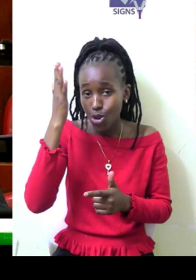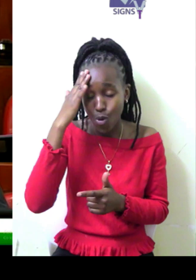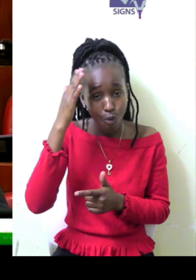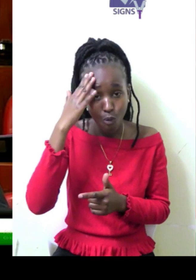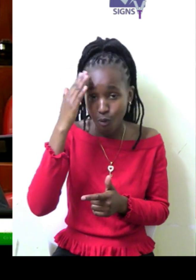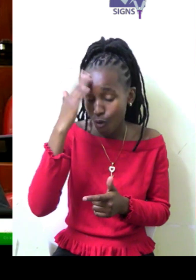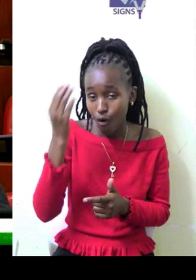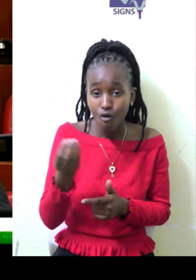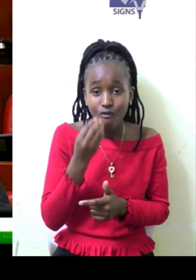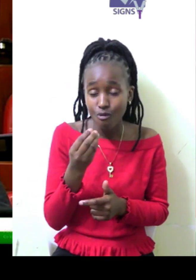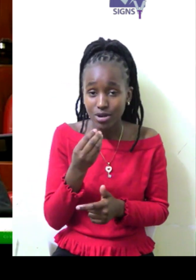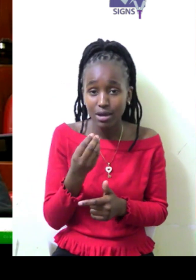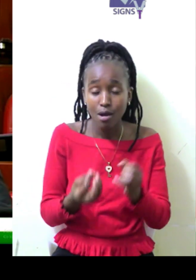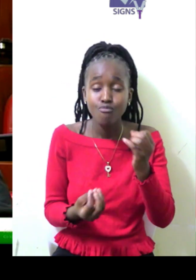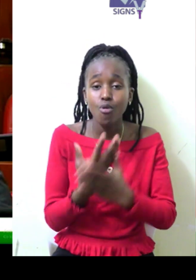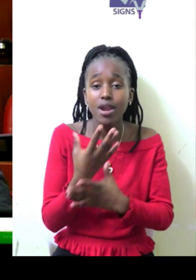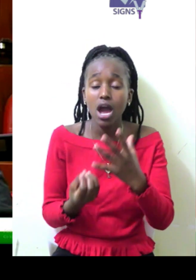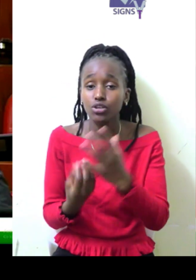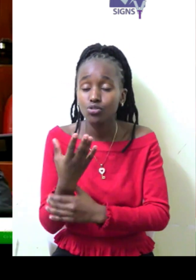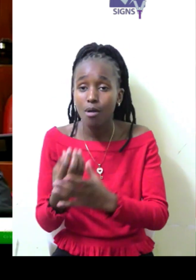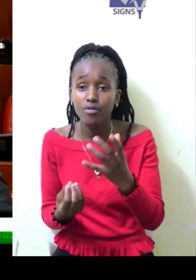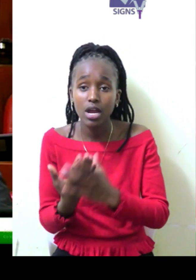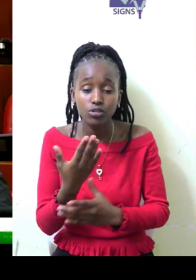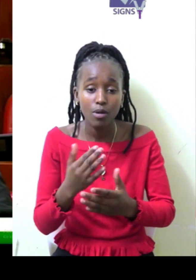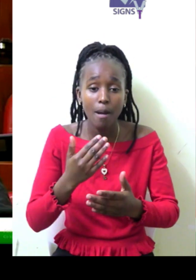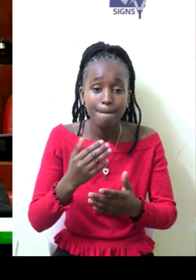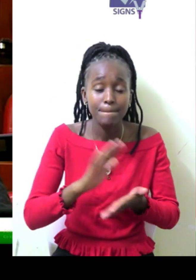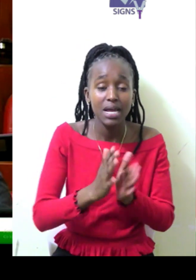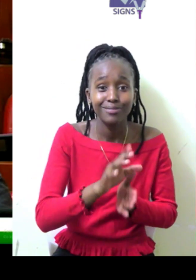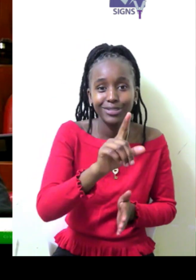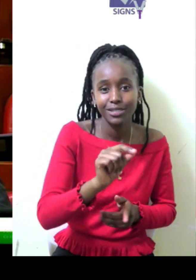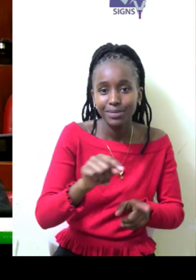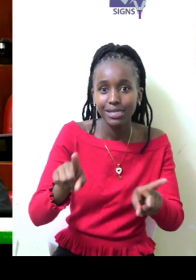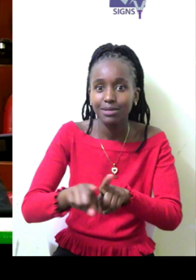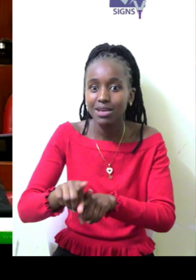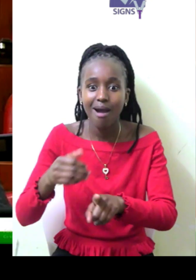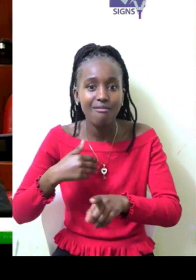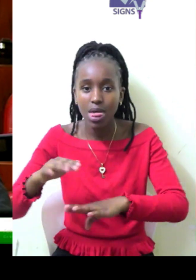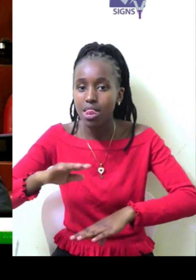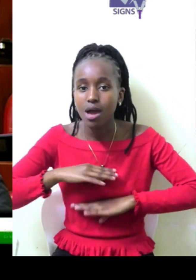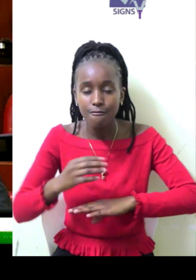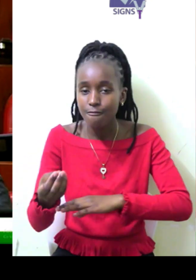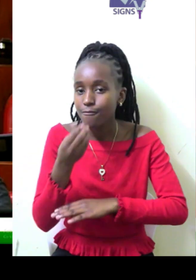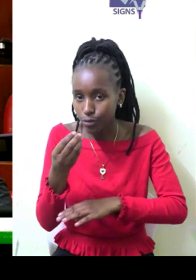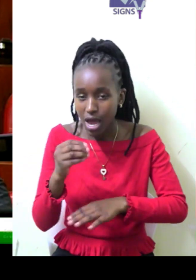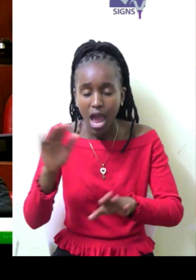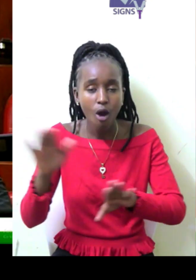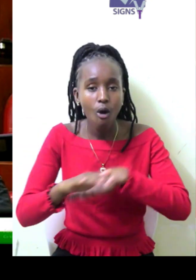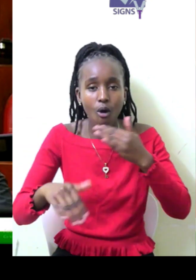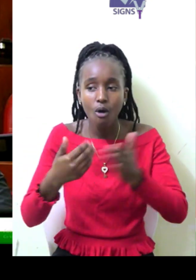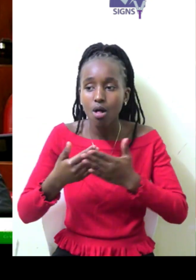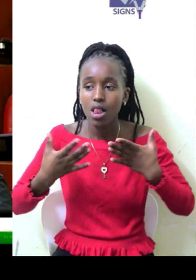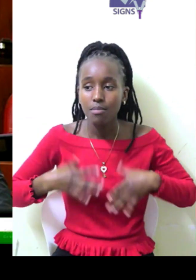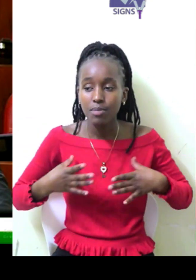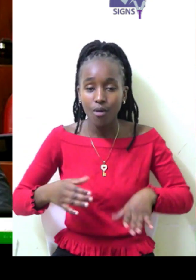in terms, the cost of food, cost of producing food will be low, food will be adequate, people will have a lot of energy, but they will not have